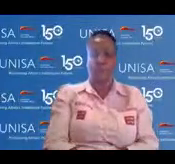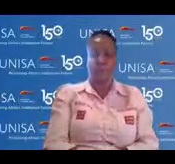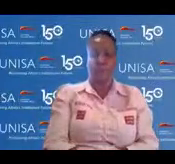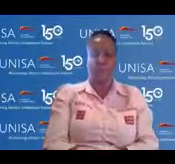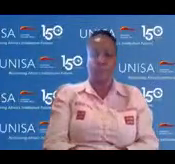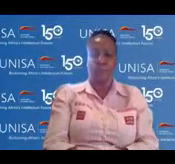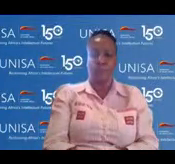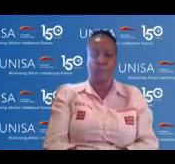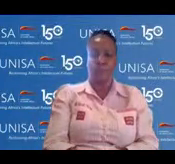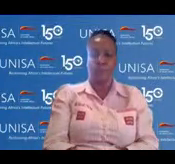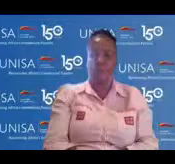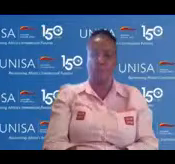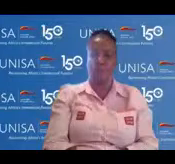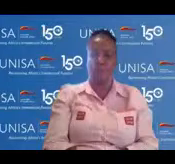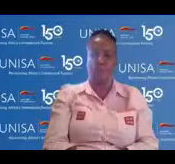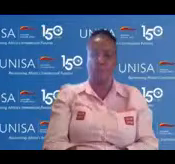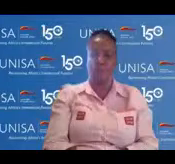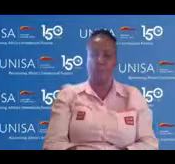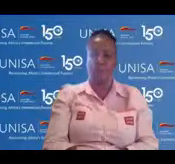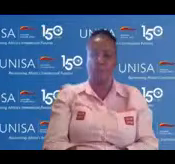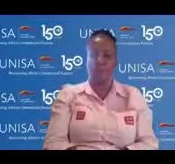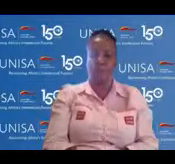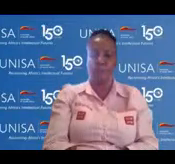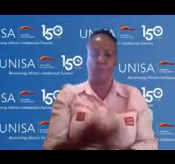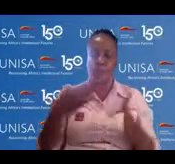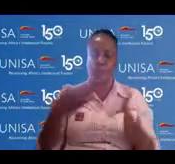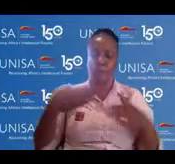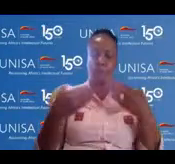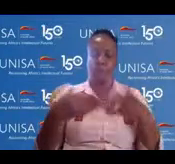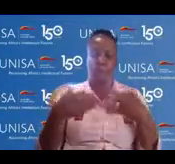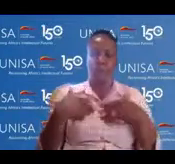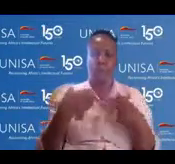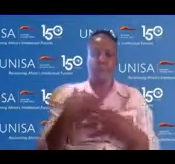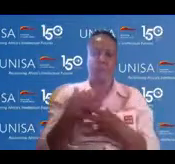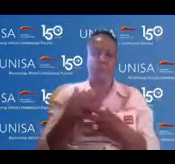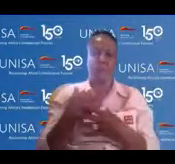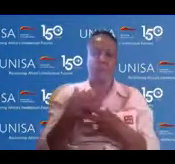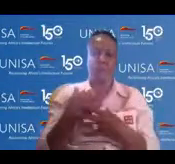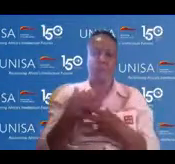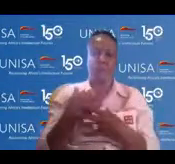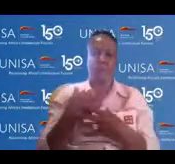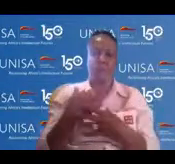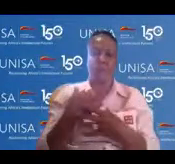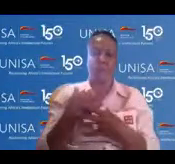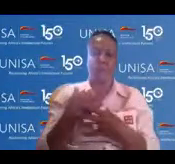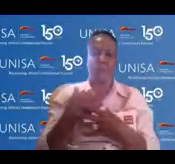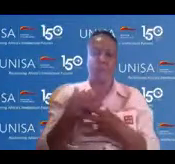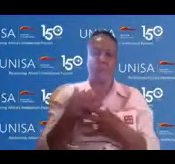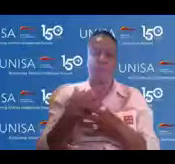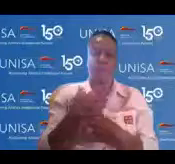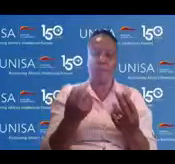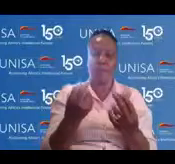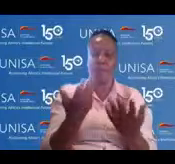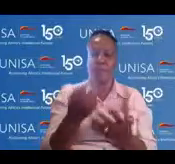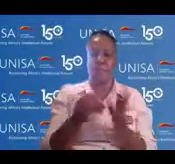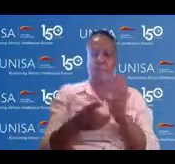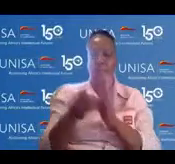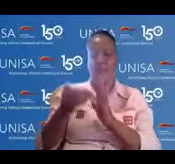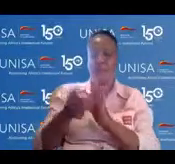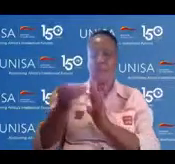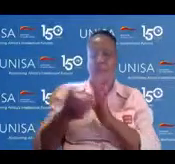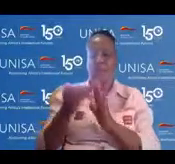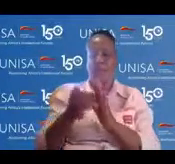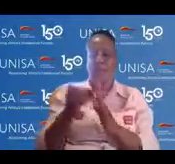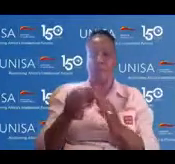I am extremely excited to introduce you to a brand new feature that has been developed to further support you in